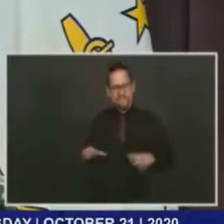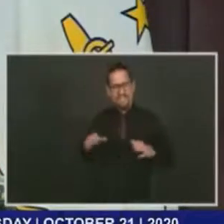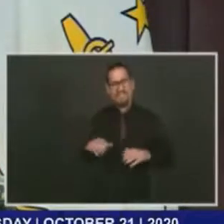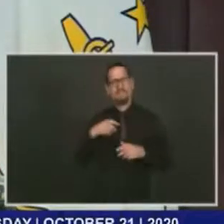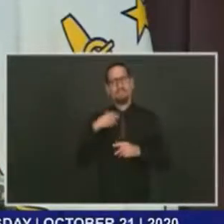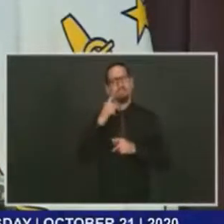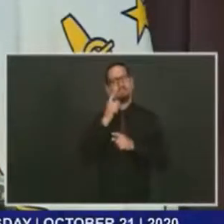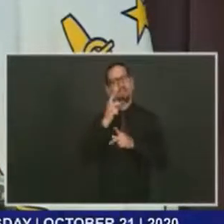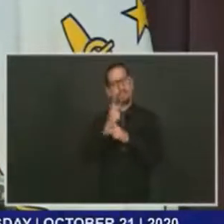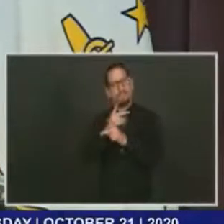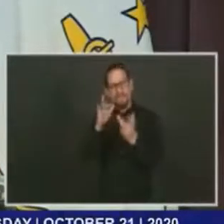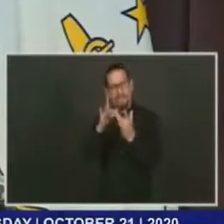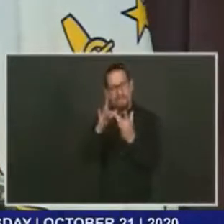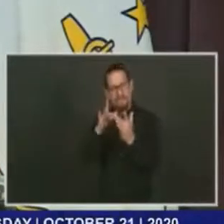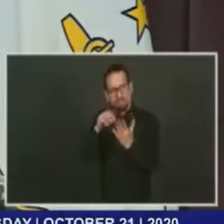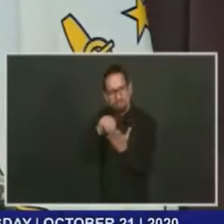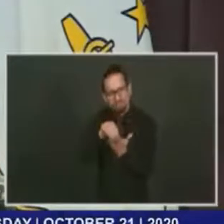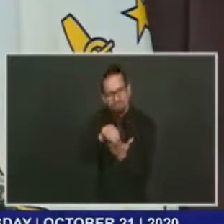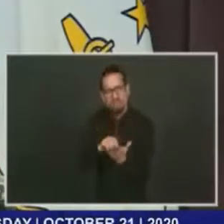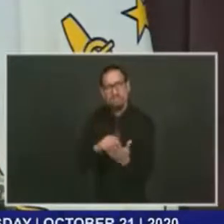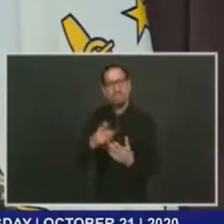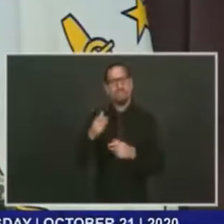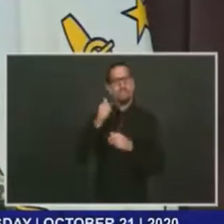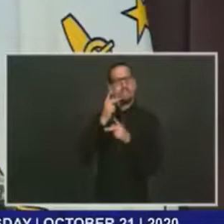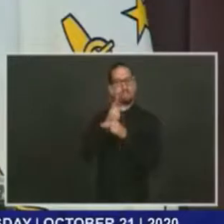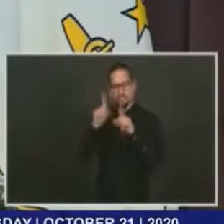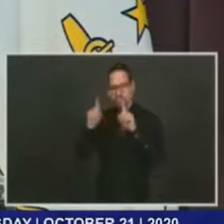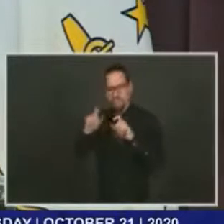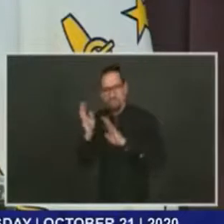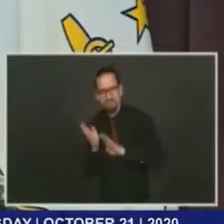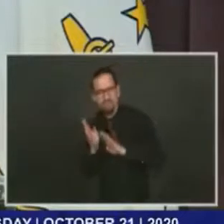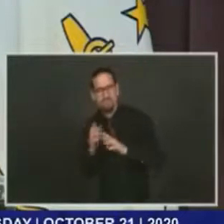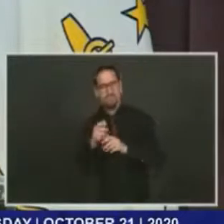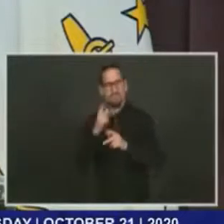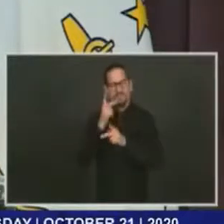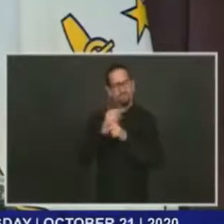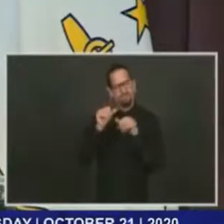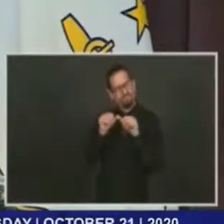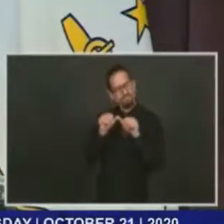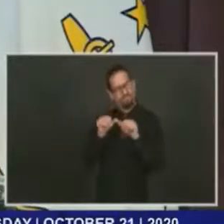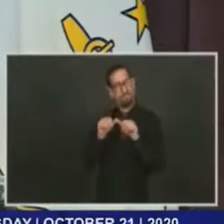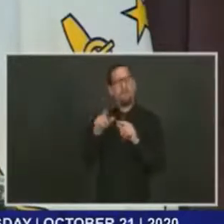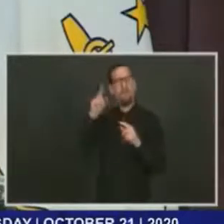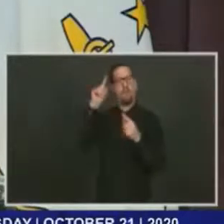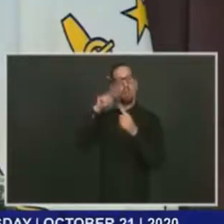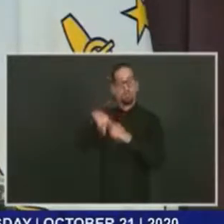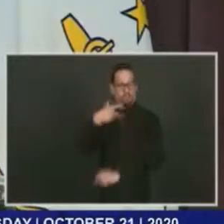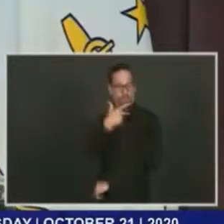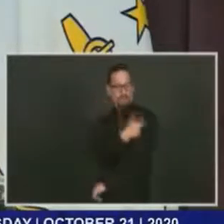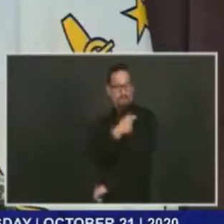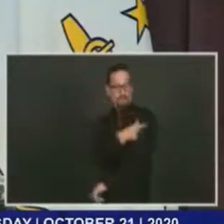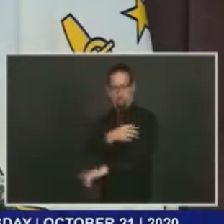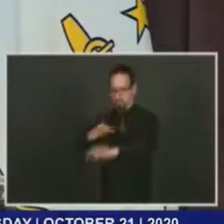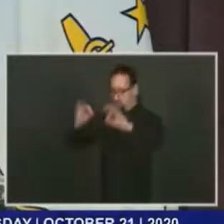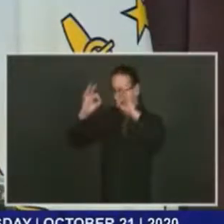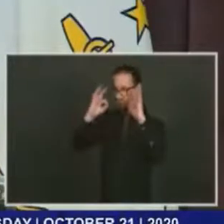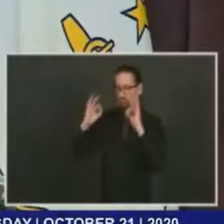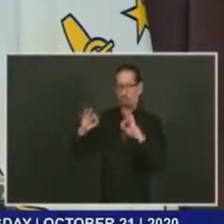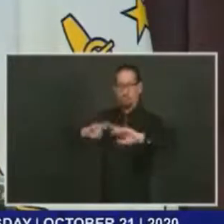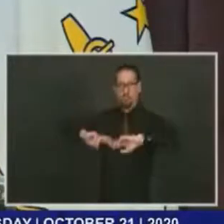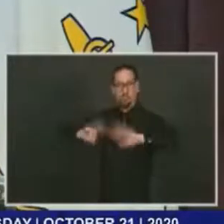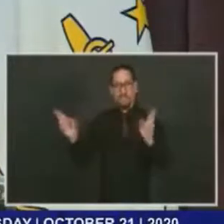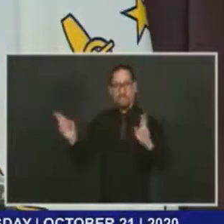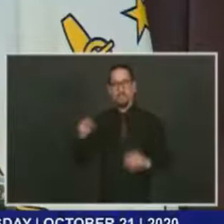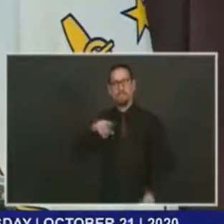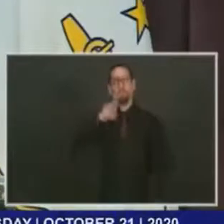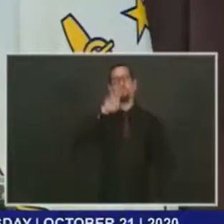and such, K through 12, we're preparing for vaccine distribution, and rest assured, when they're ready, Rhode Island will be first in